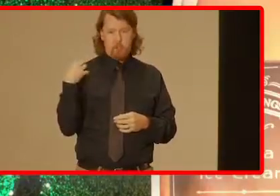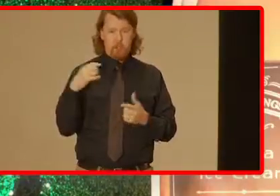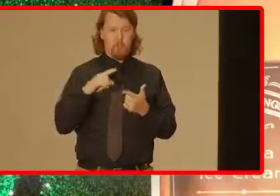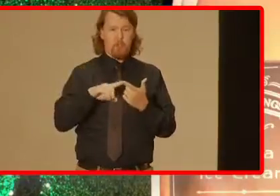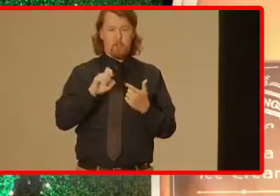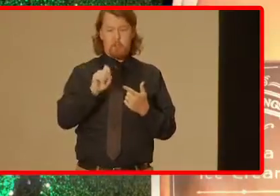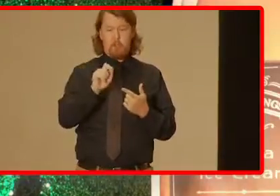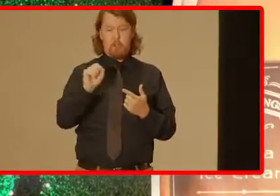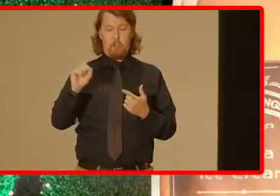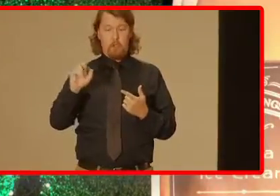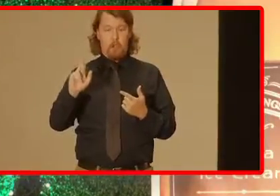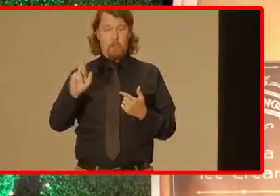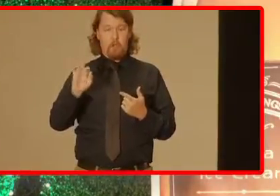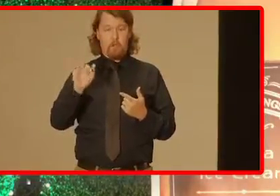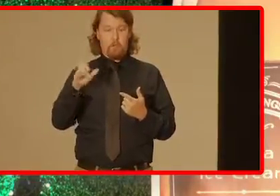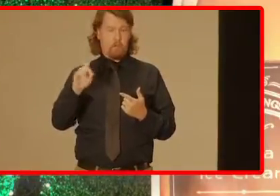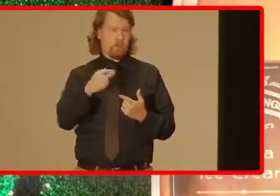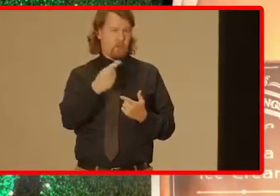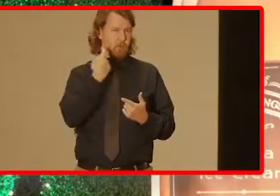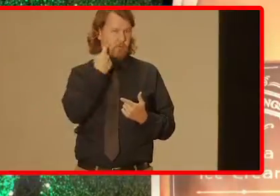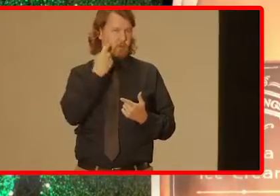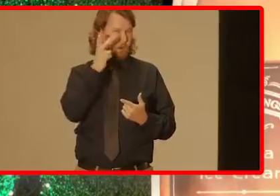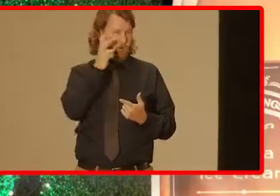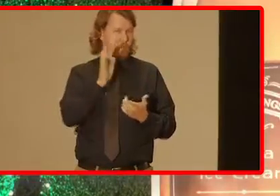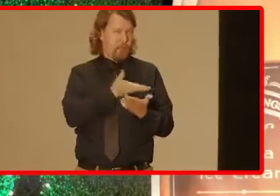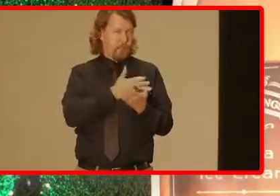who you heard today.